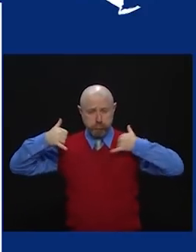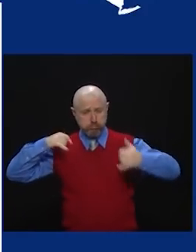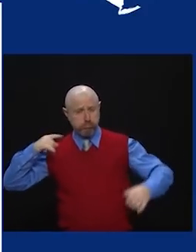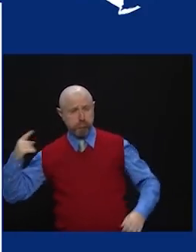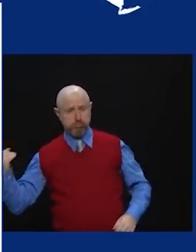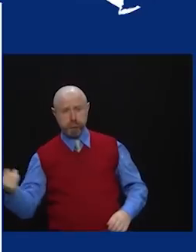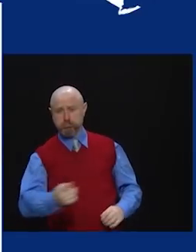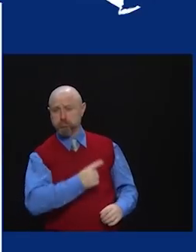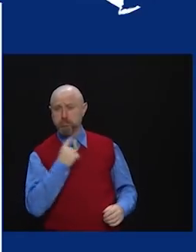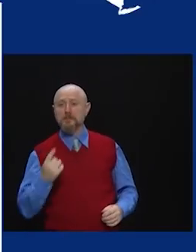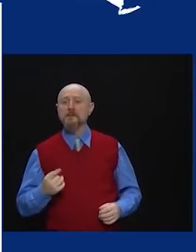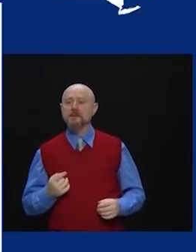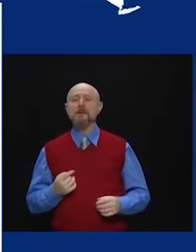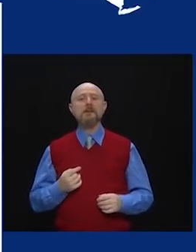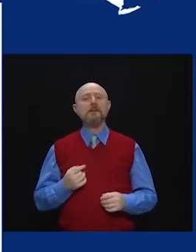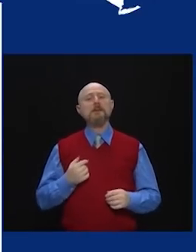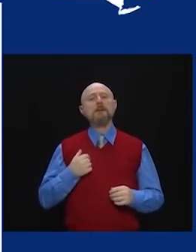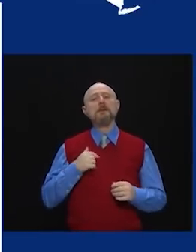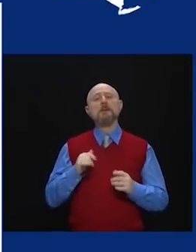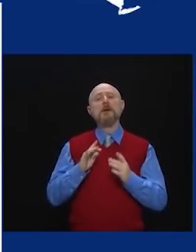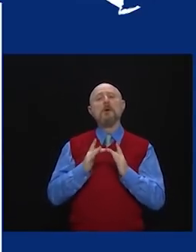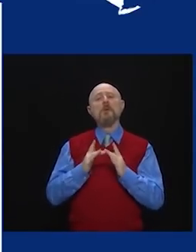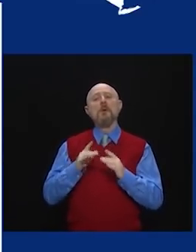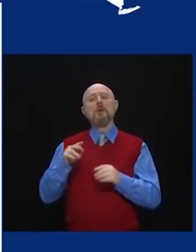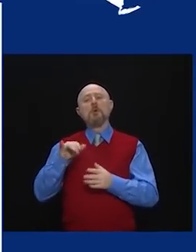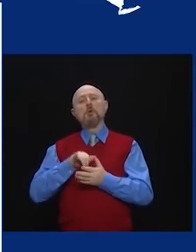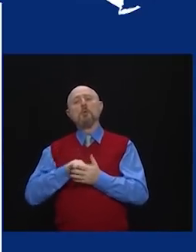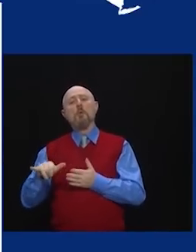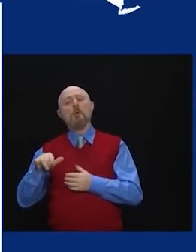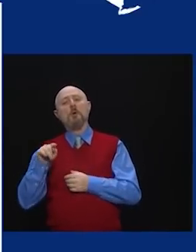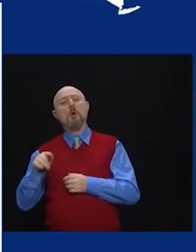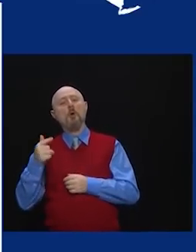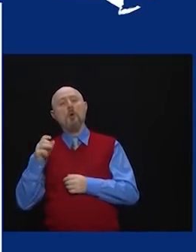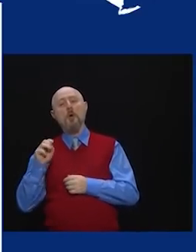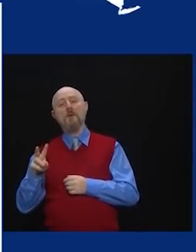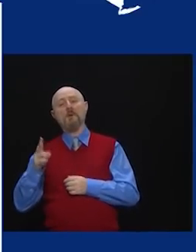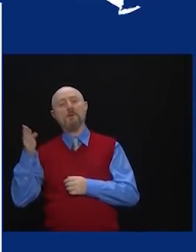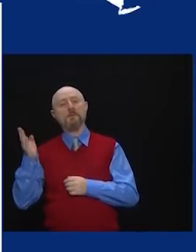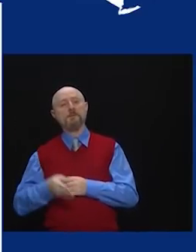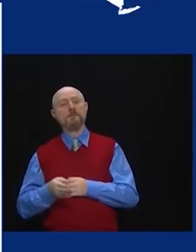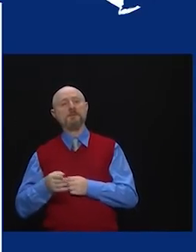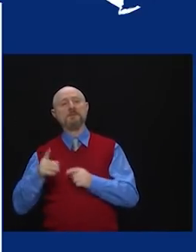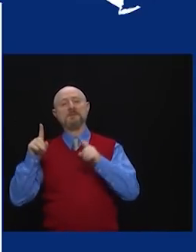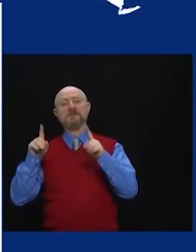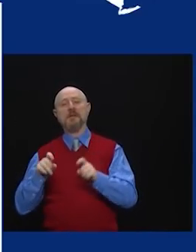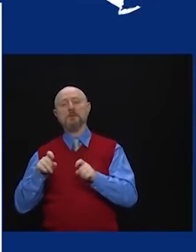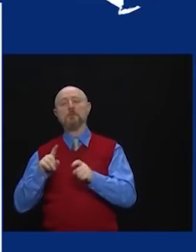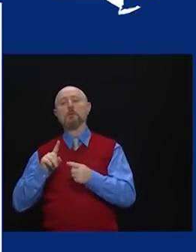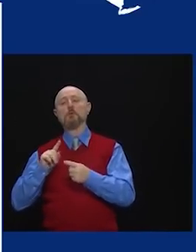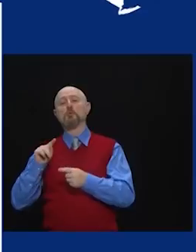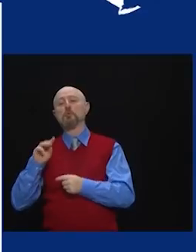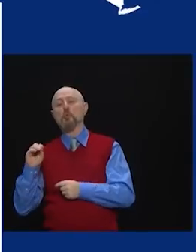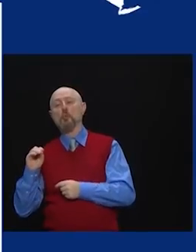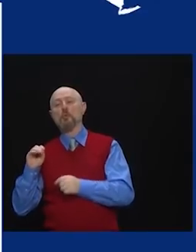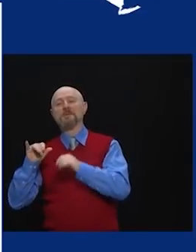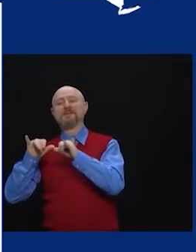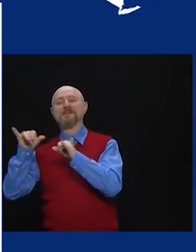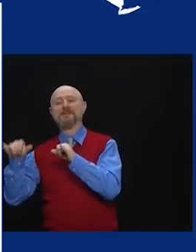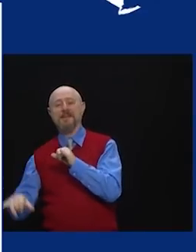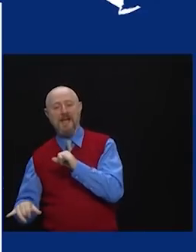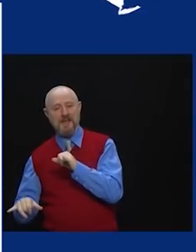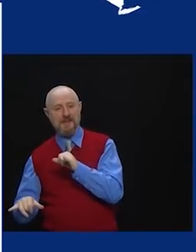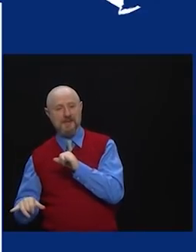ny.gov/test2stay. Let me repeat that, ny.gov, test to stay, for anyone who wants to know. That's available for parents, but this information was given